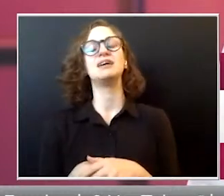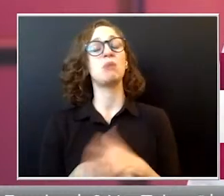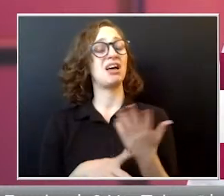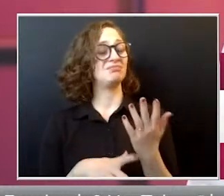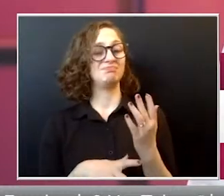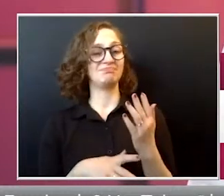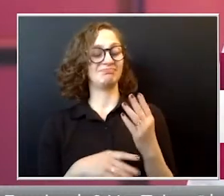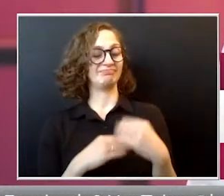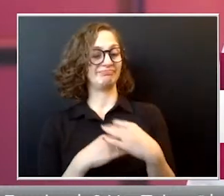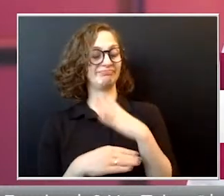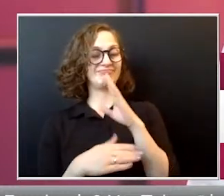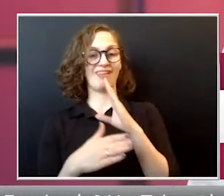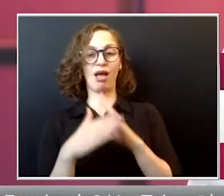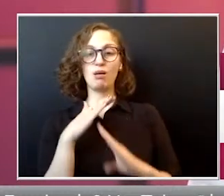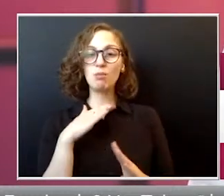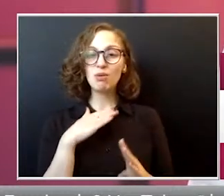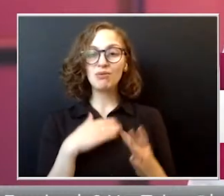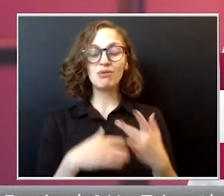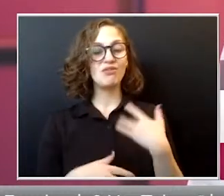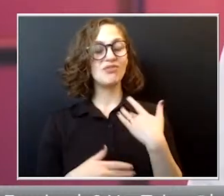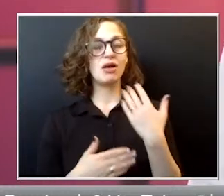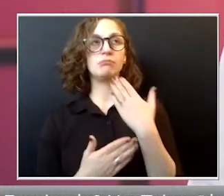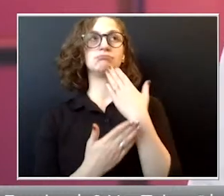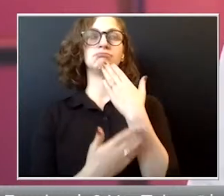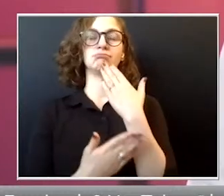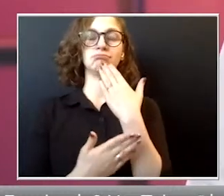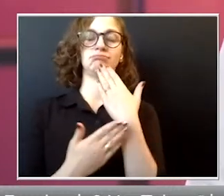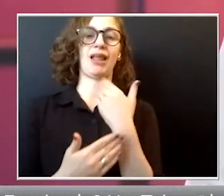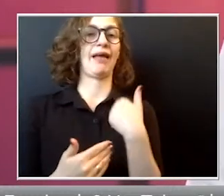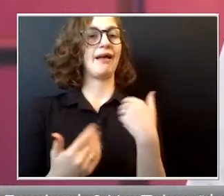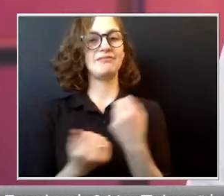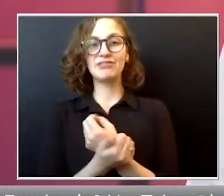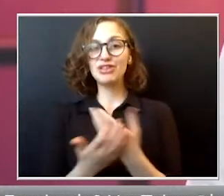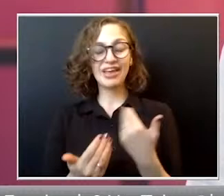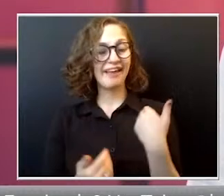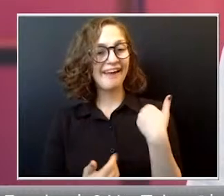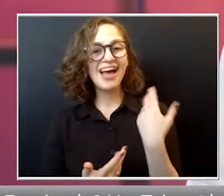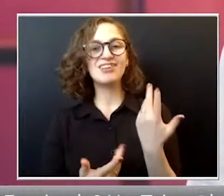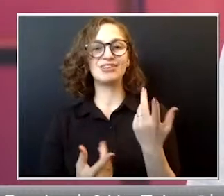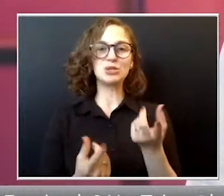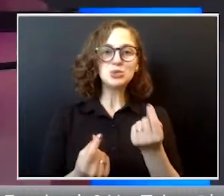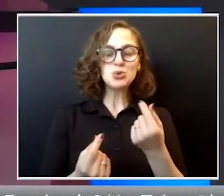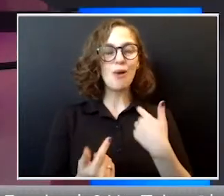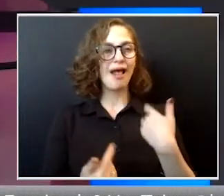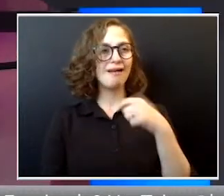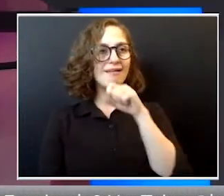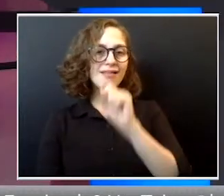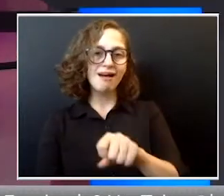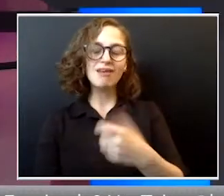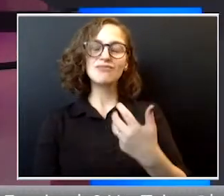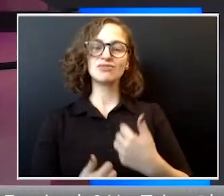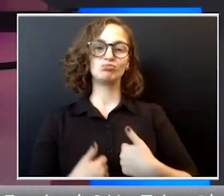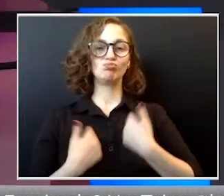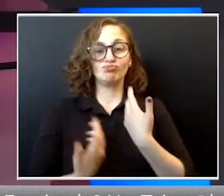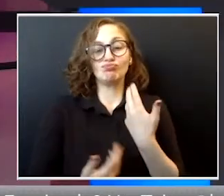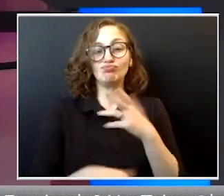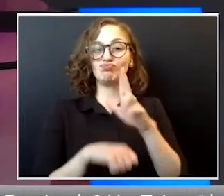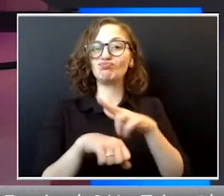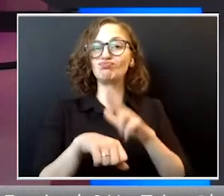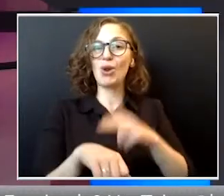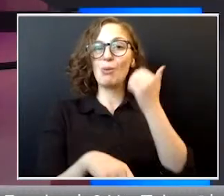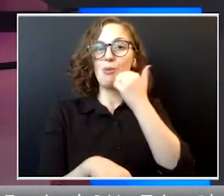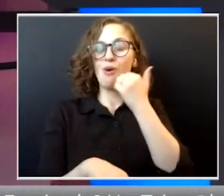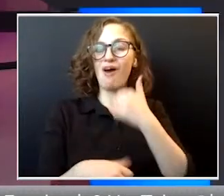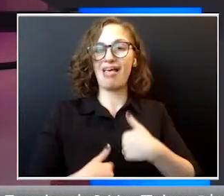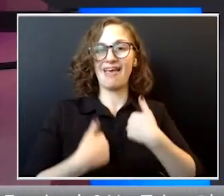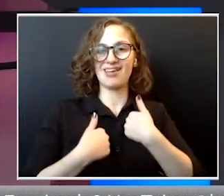grateful to be where you are and doing what you love and living a relatively normal life. I can see your eyes and Tori's eyes